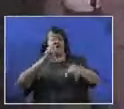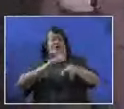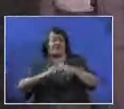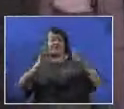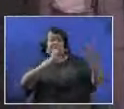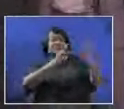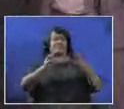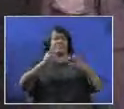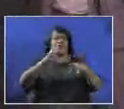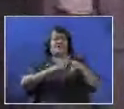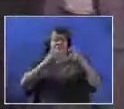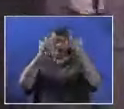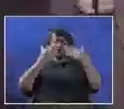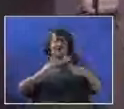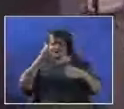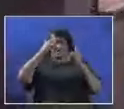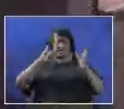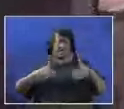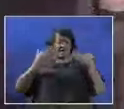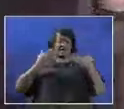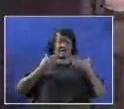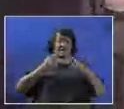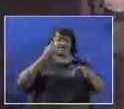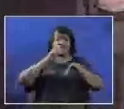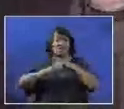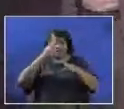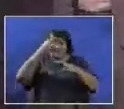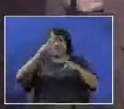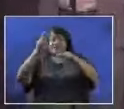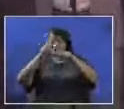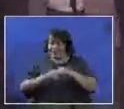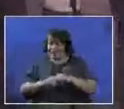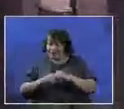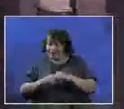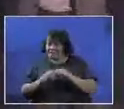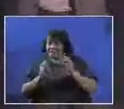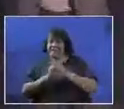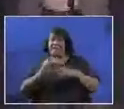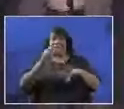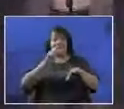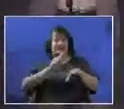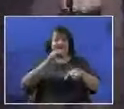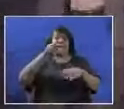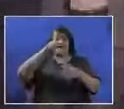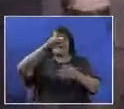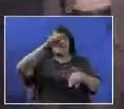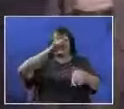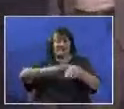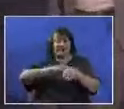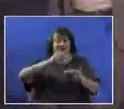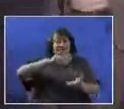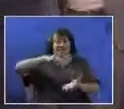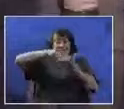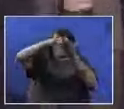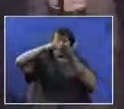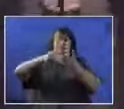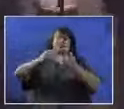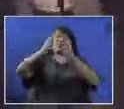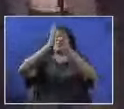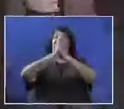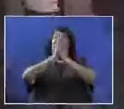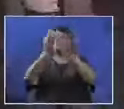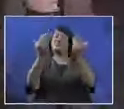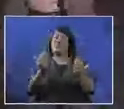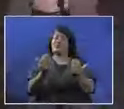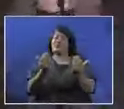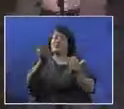a time for sadness, a time for be happy, a time to sit down, and a time to stand up. So God, we ask